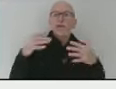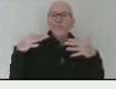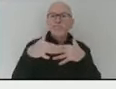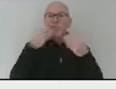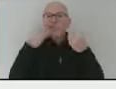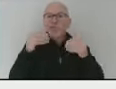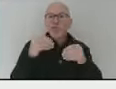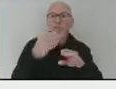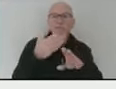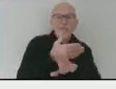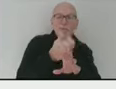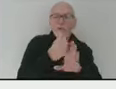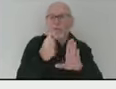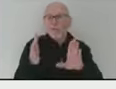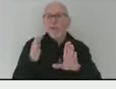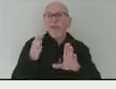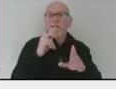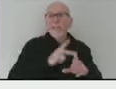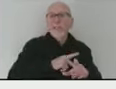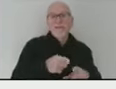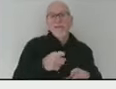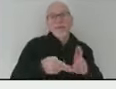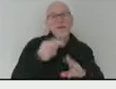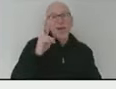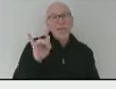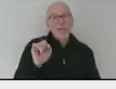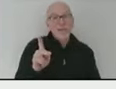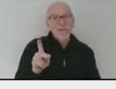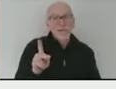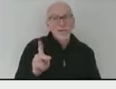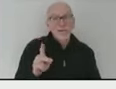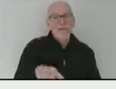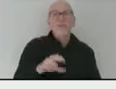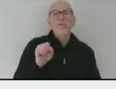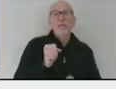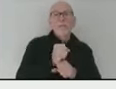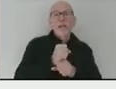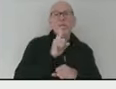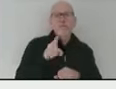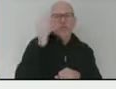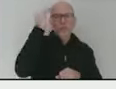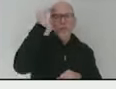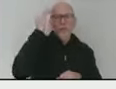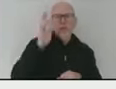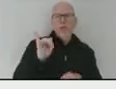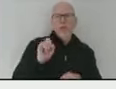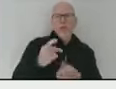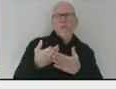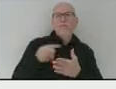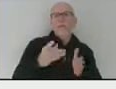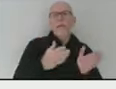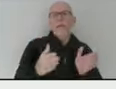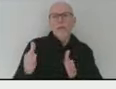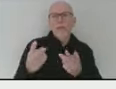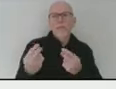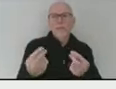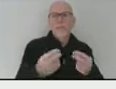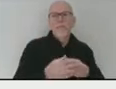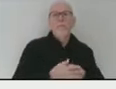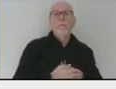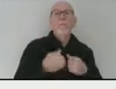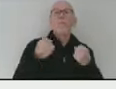or after the Thanksgiving holiday is a high-risk activity, so be aware of the risks as you make your plans. Many stores